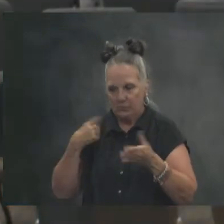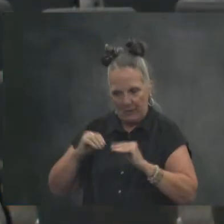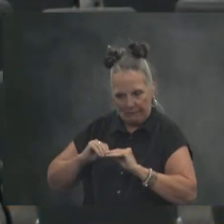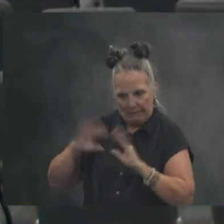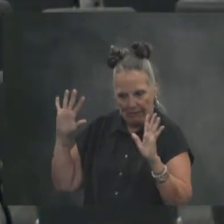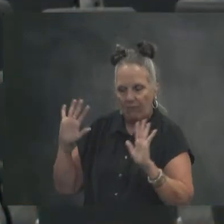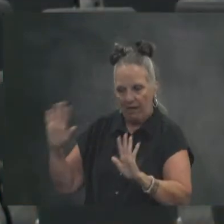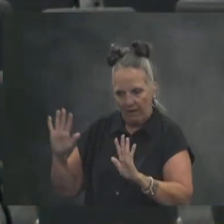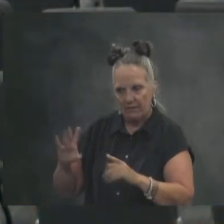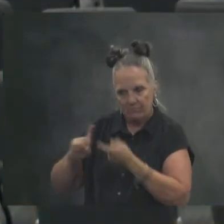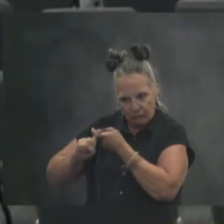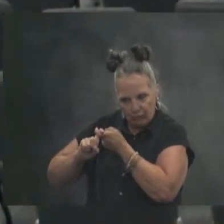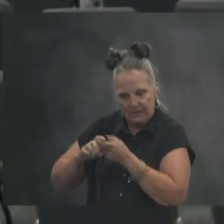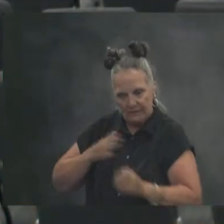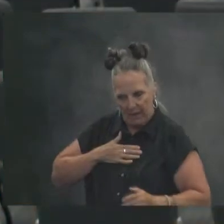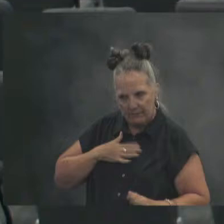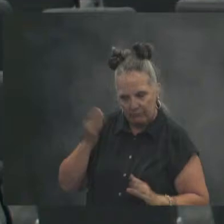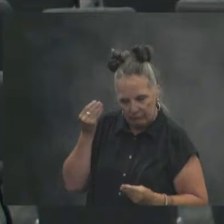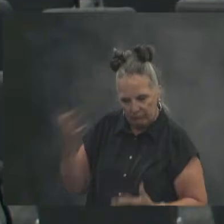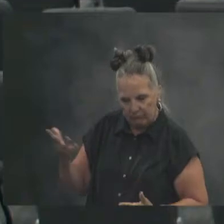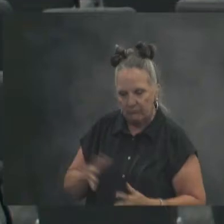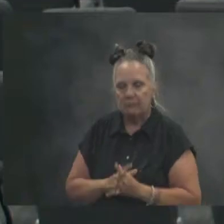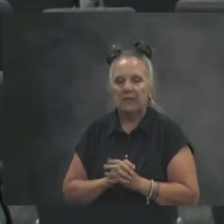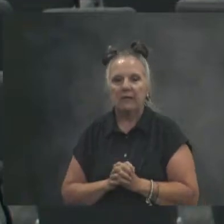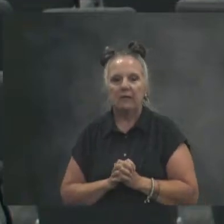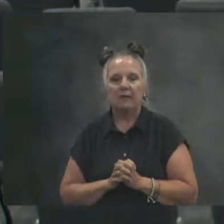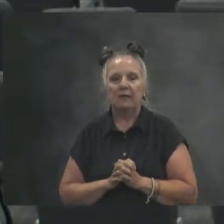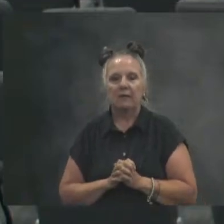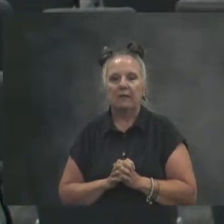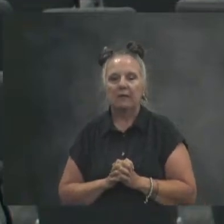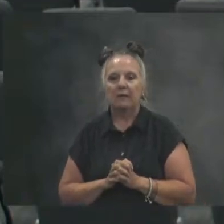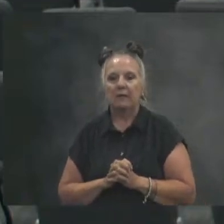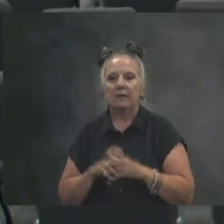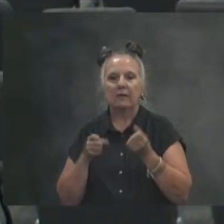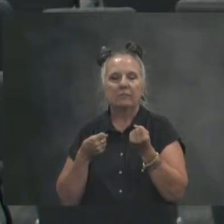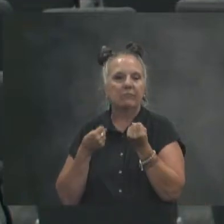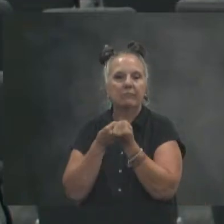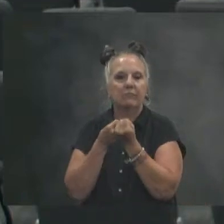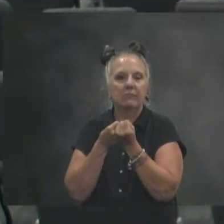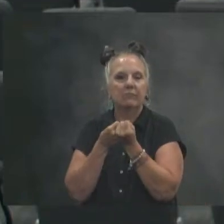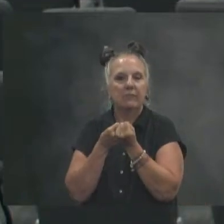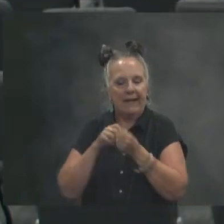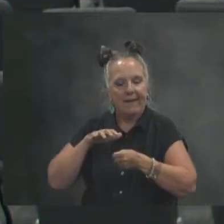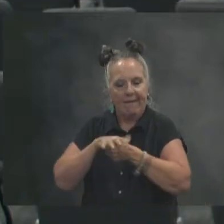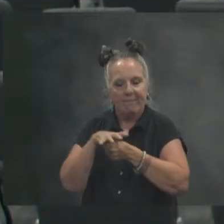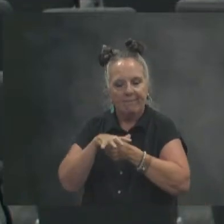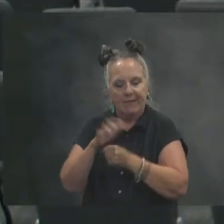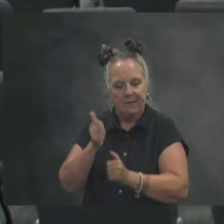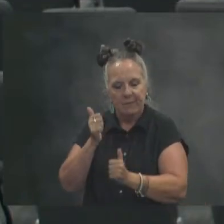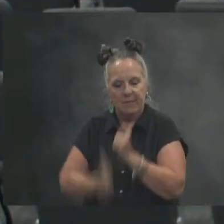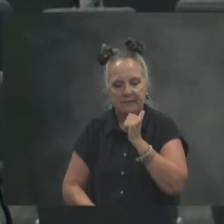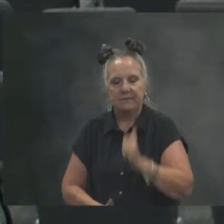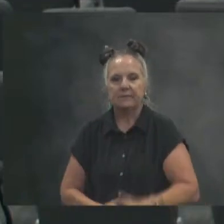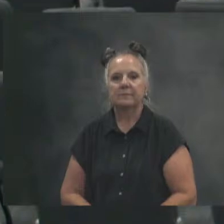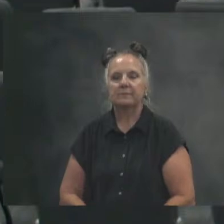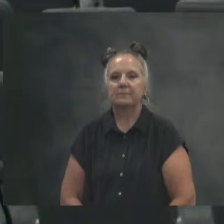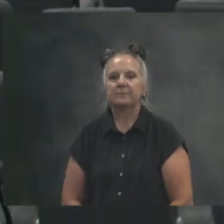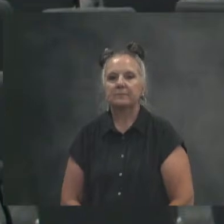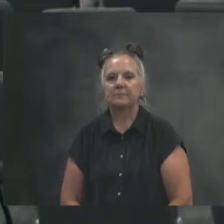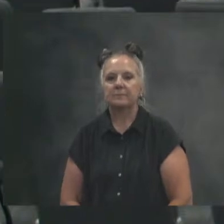Mr. Gesser. I appreciate that. Yep. So the motion carries, and we have approved personnel actions. Thank you. Thank you.